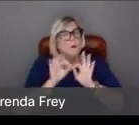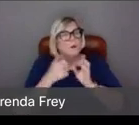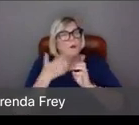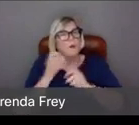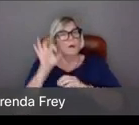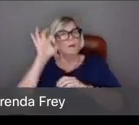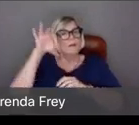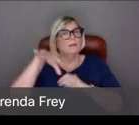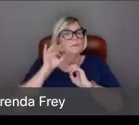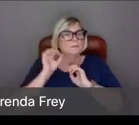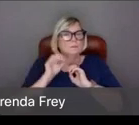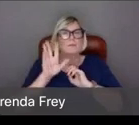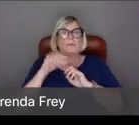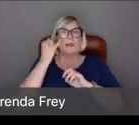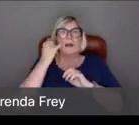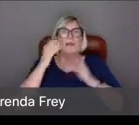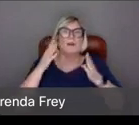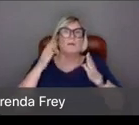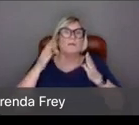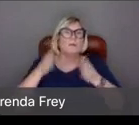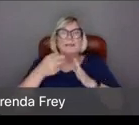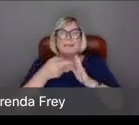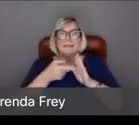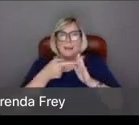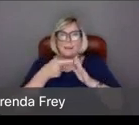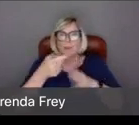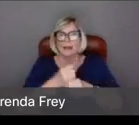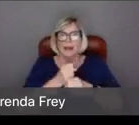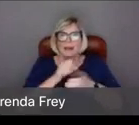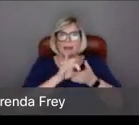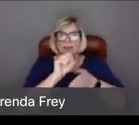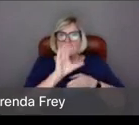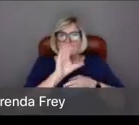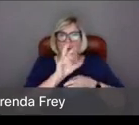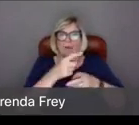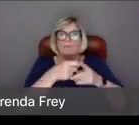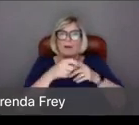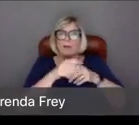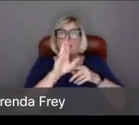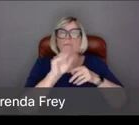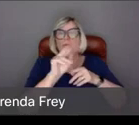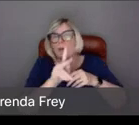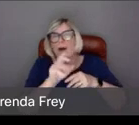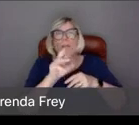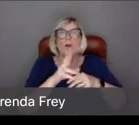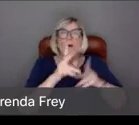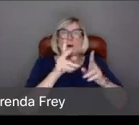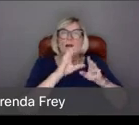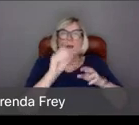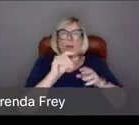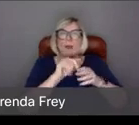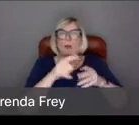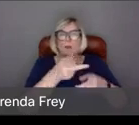that if someone, sometimes you get the score from a lender when you've applied, it'll tell you the score, but